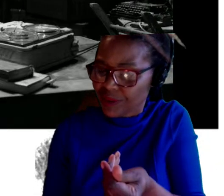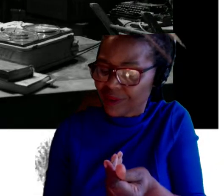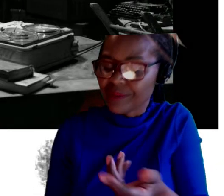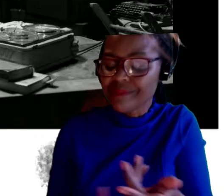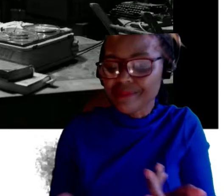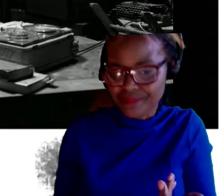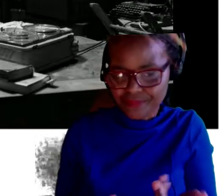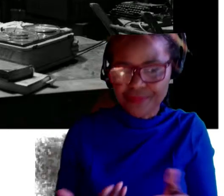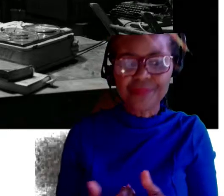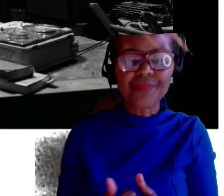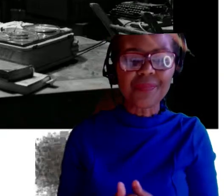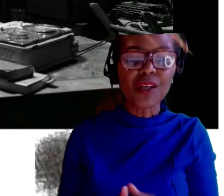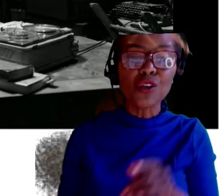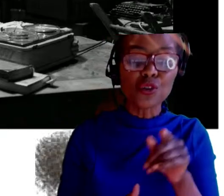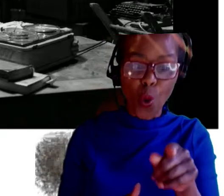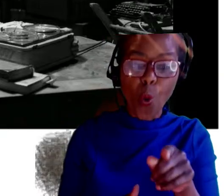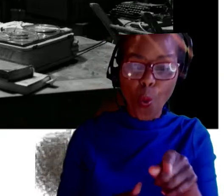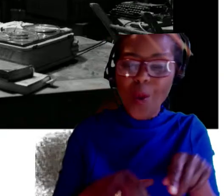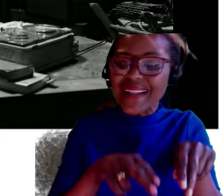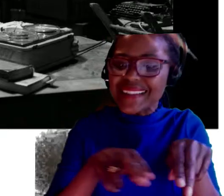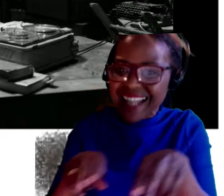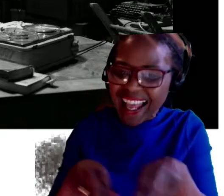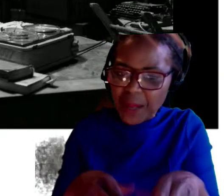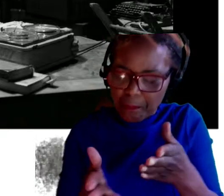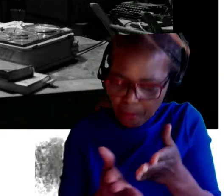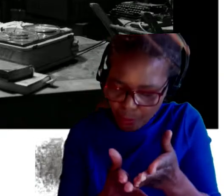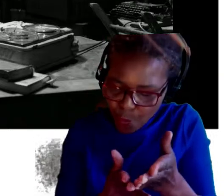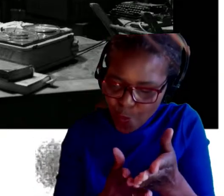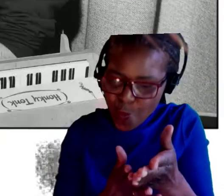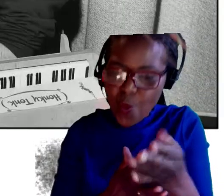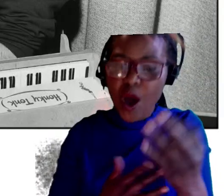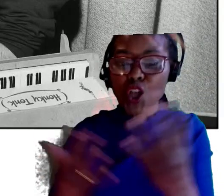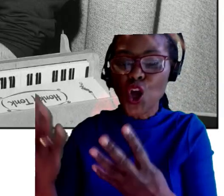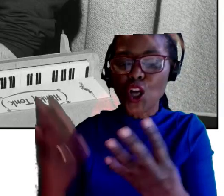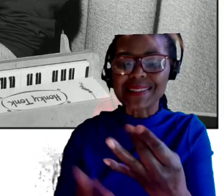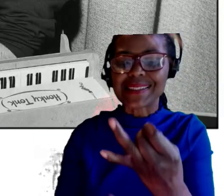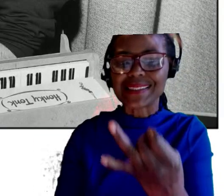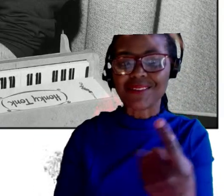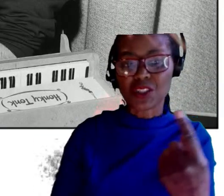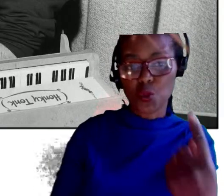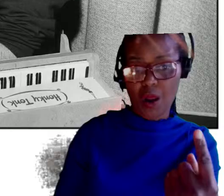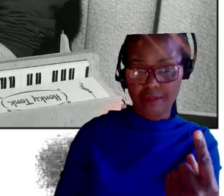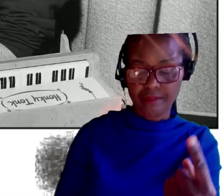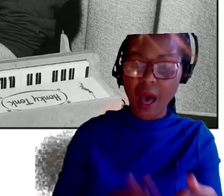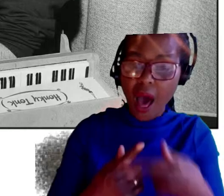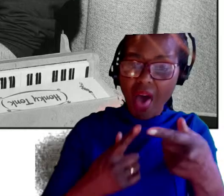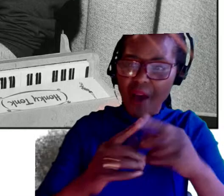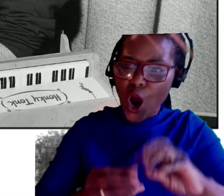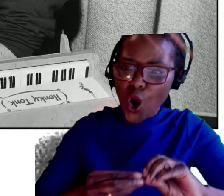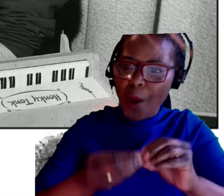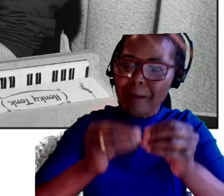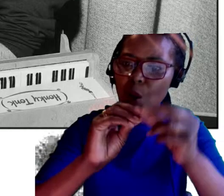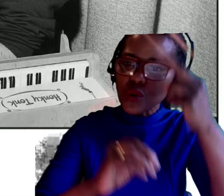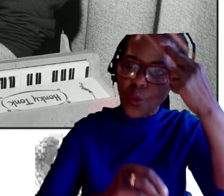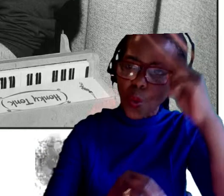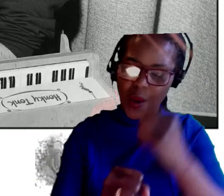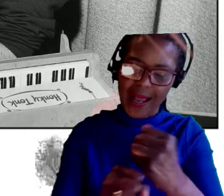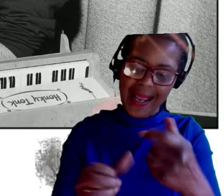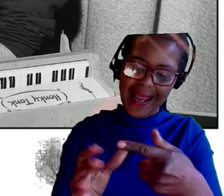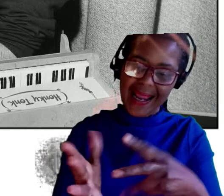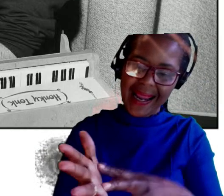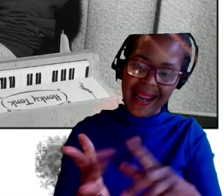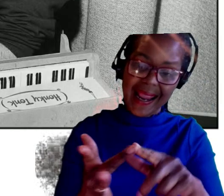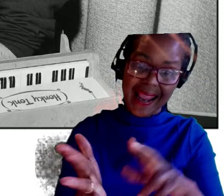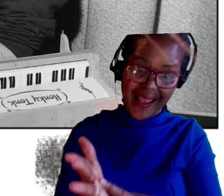We'll stay with magnetic tape through to 1971 when another composer, Gavin Bryars, is working on a film about the Elephant